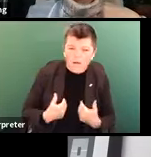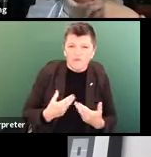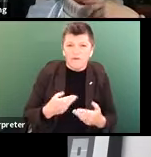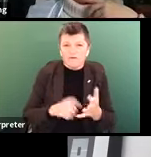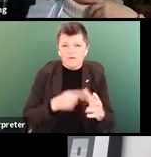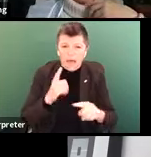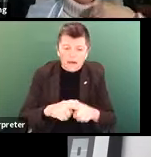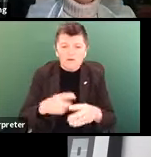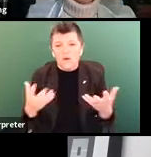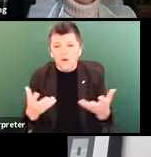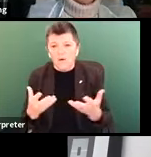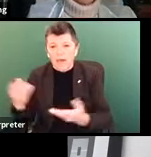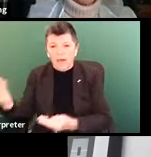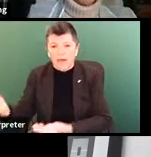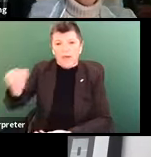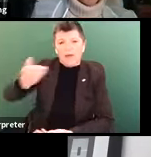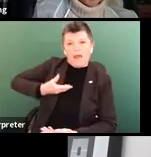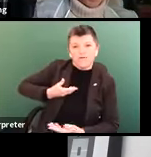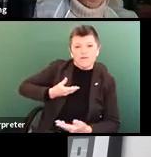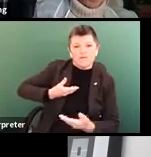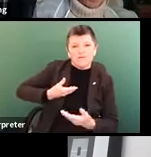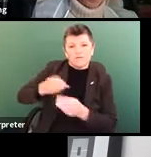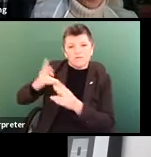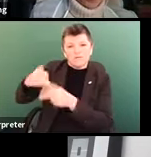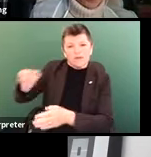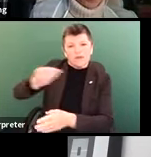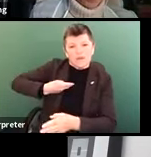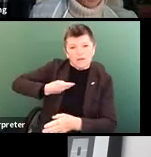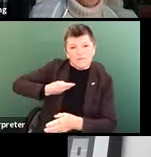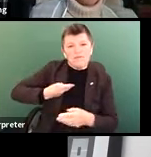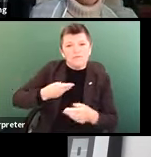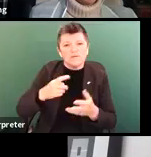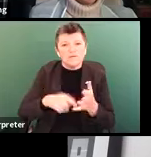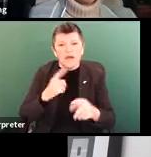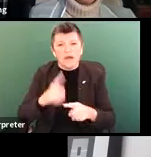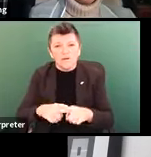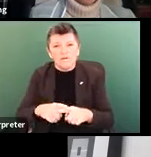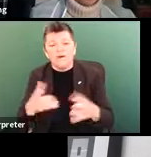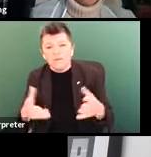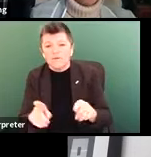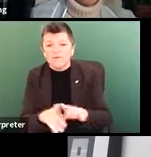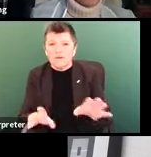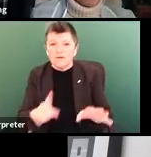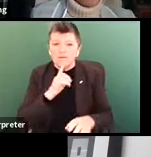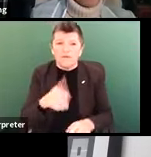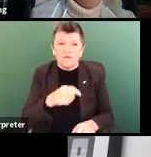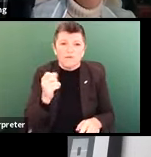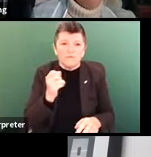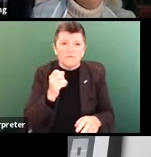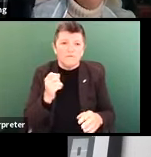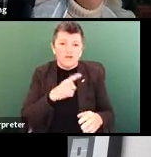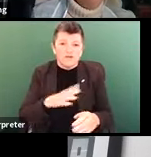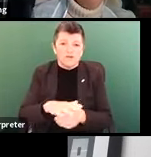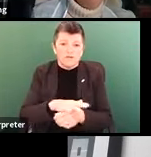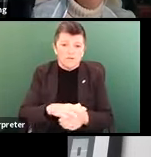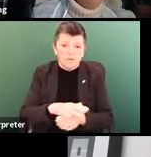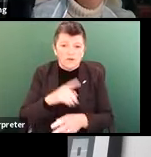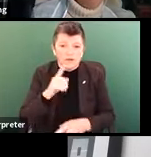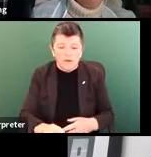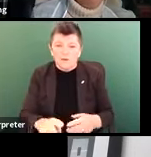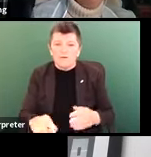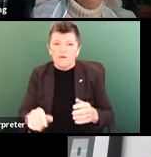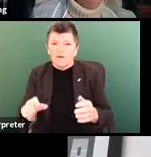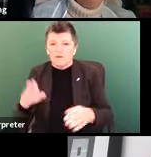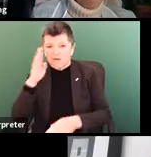other mechanism? Because in a way, there's a danger, as you were saying in the Russian case, Svetlana, there's a danger that an aggregate policy is going to